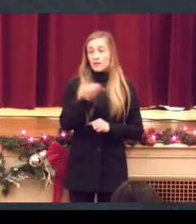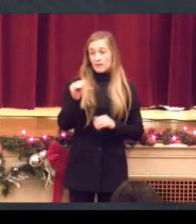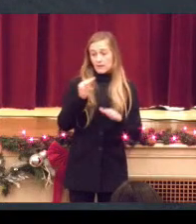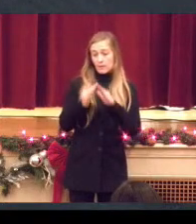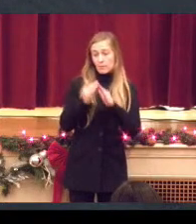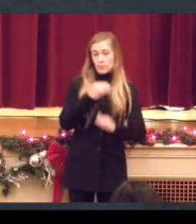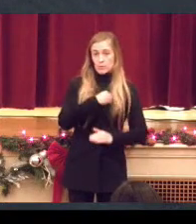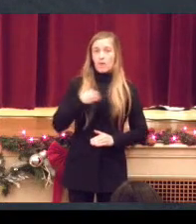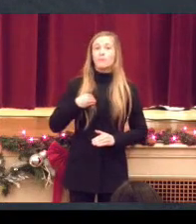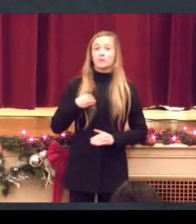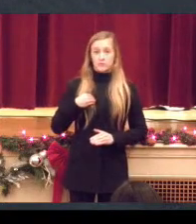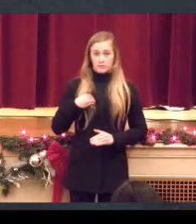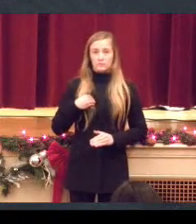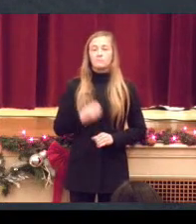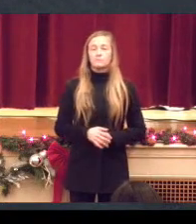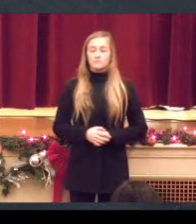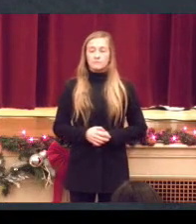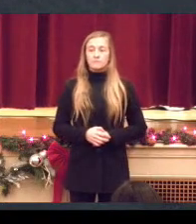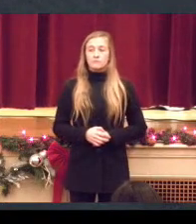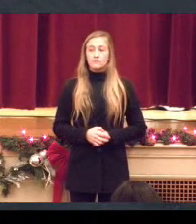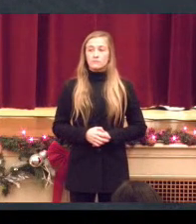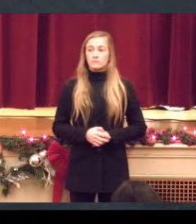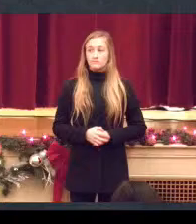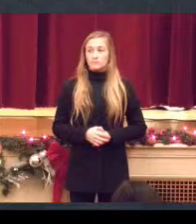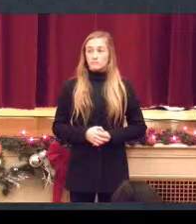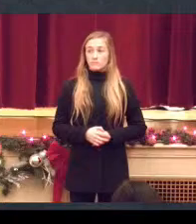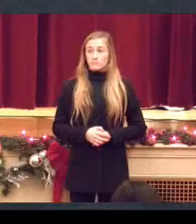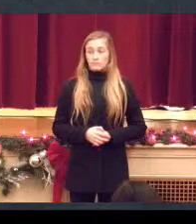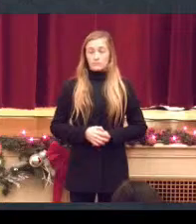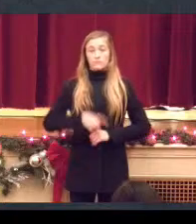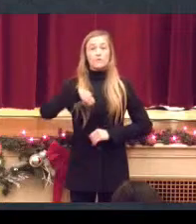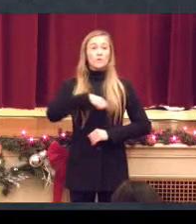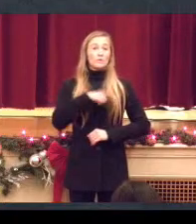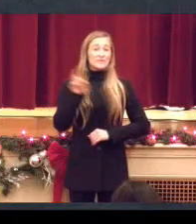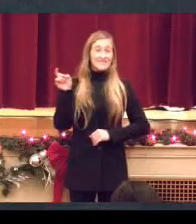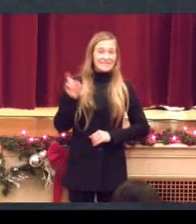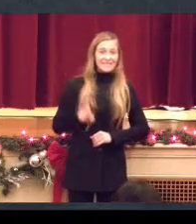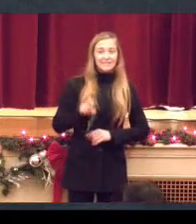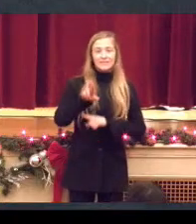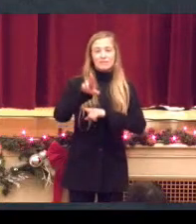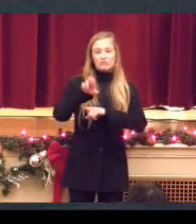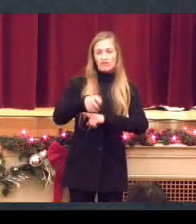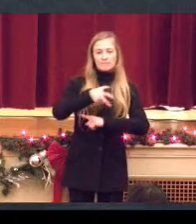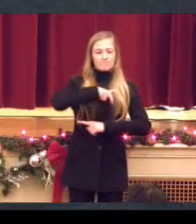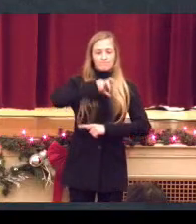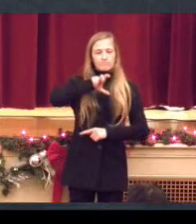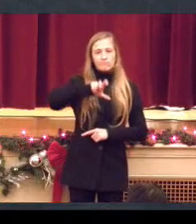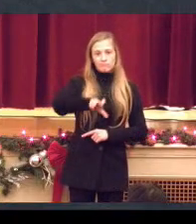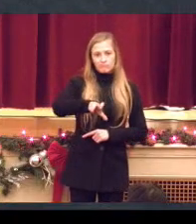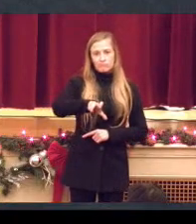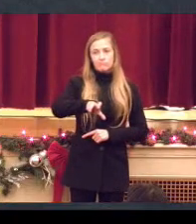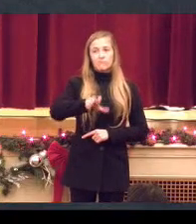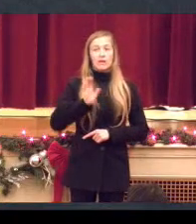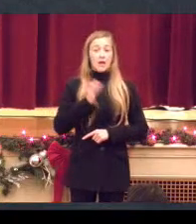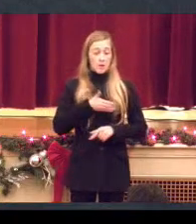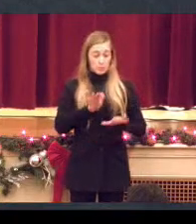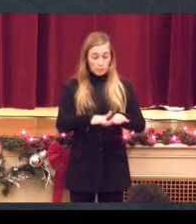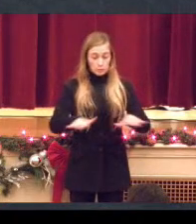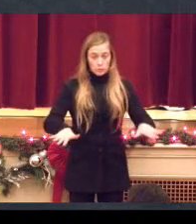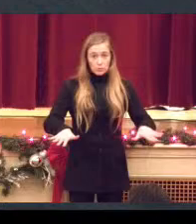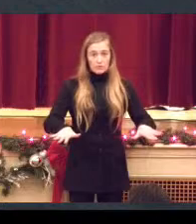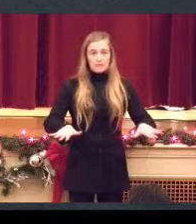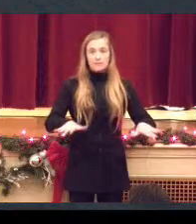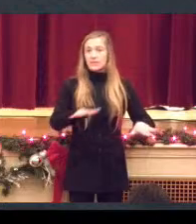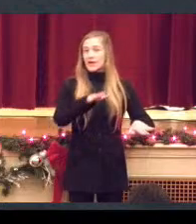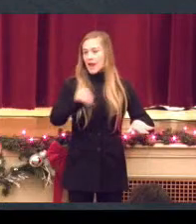community members. We all have to reinvest in our students and come up